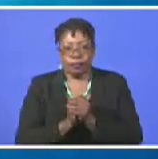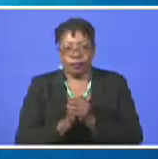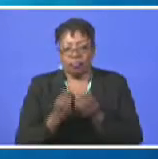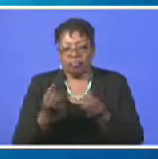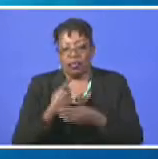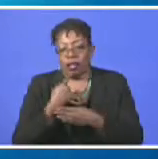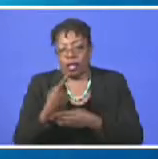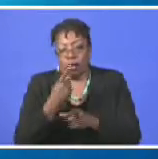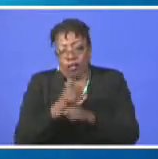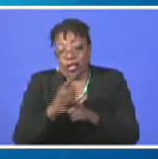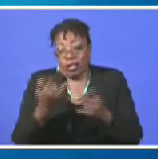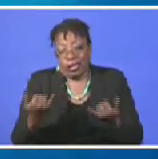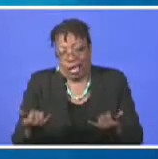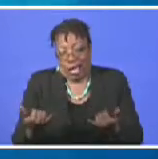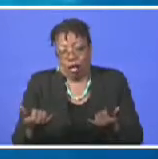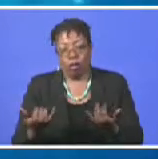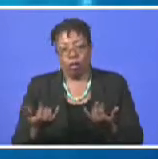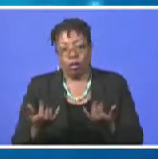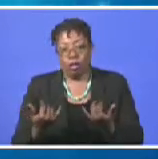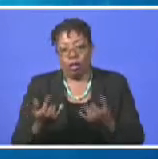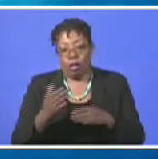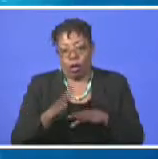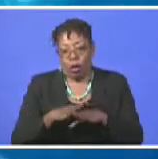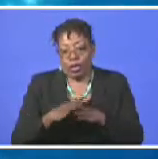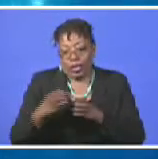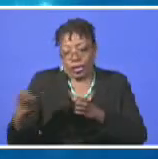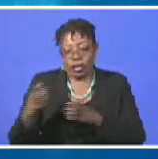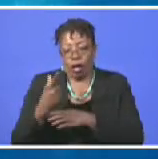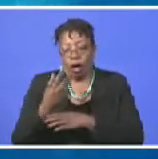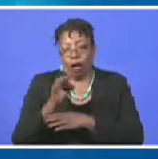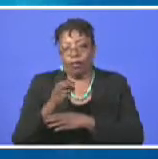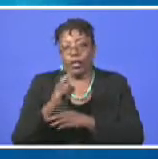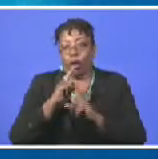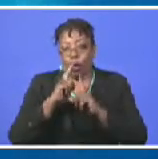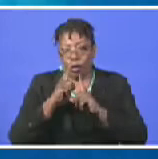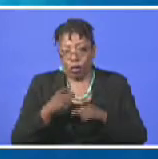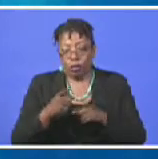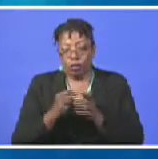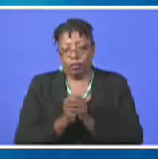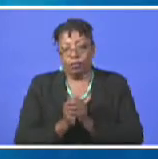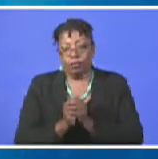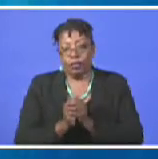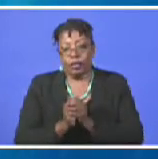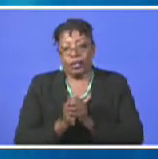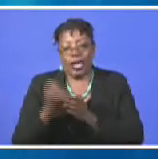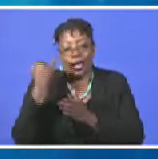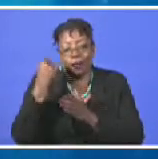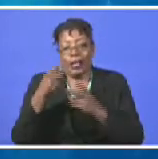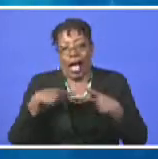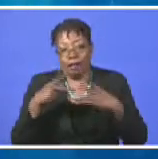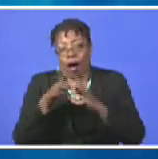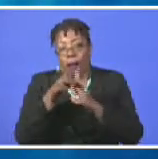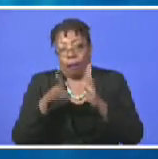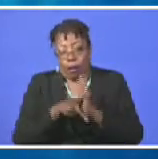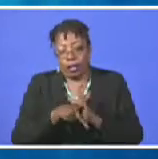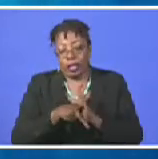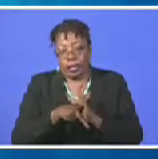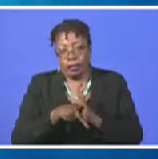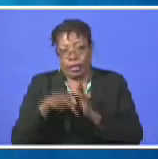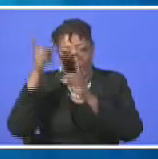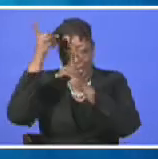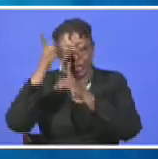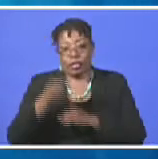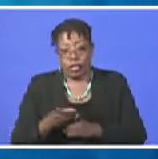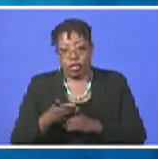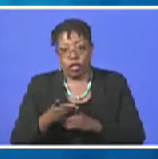comments at this time with regard to the extension of the order. However, should a policy decision be made